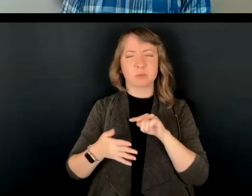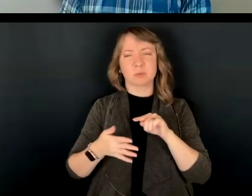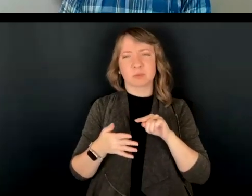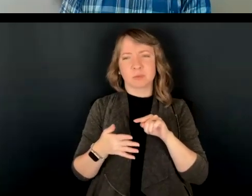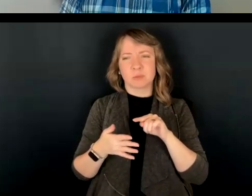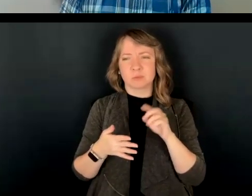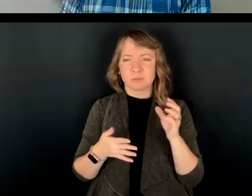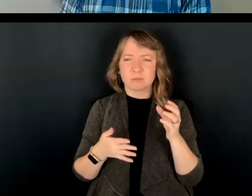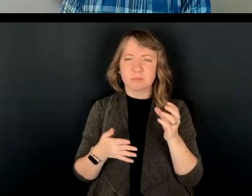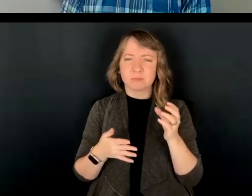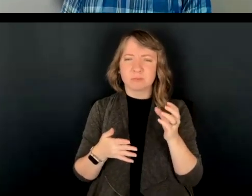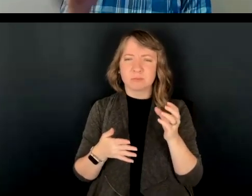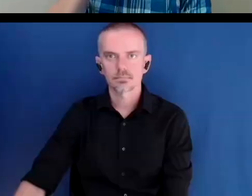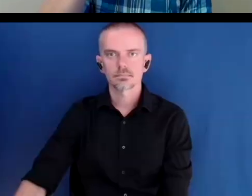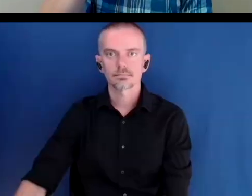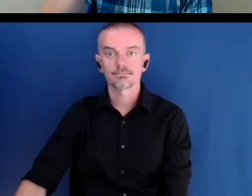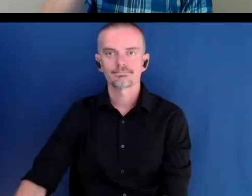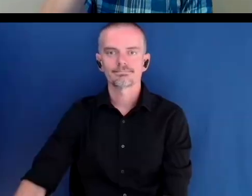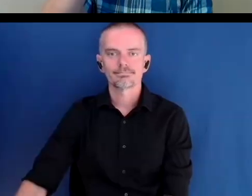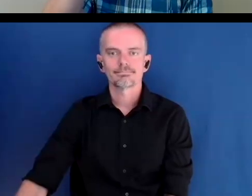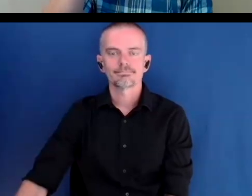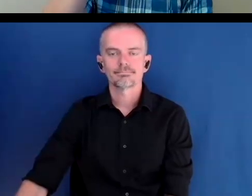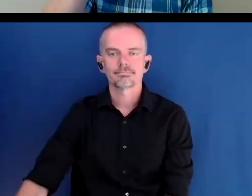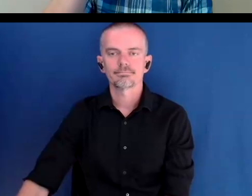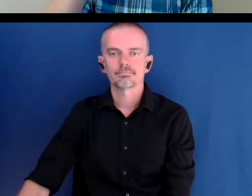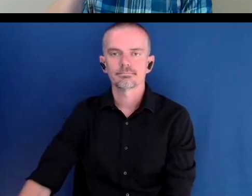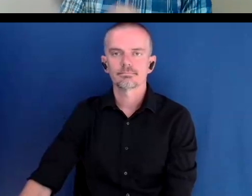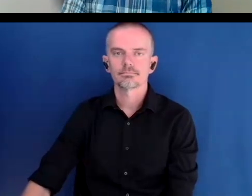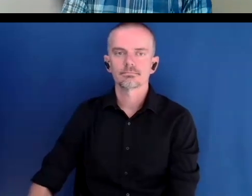couple registration questions on as well. It's just the topic of match,